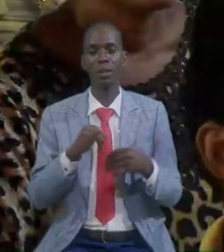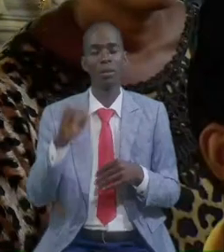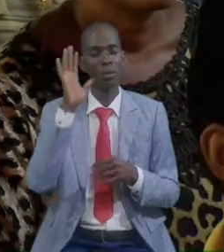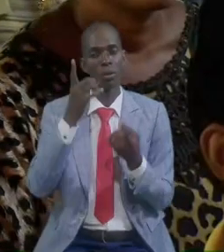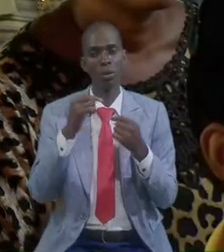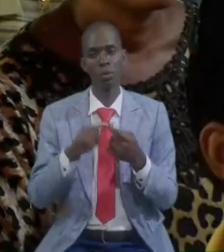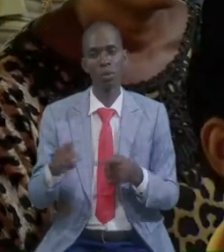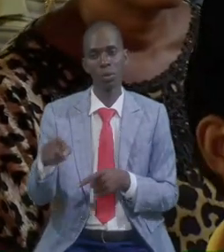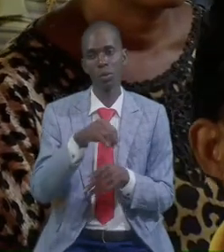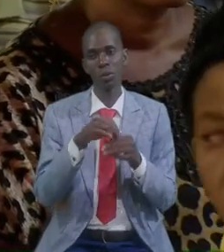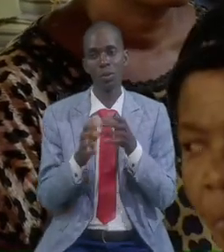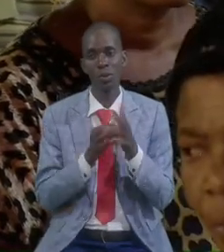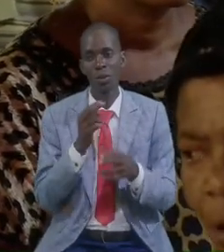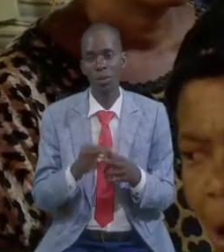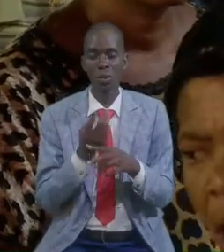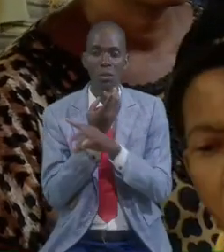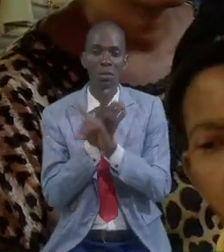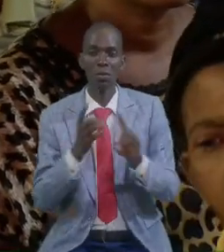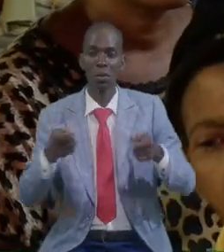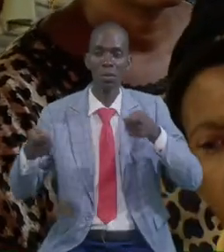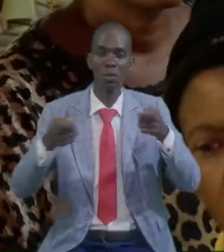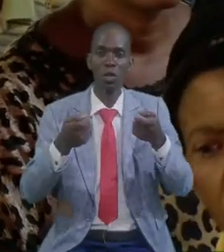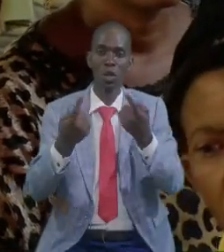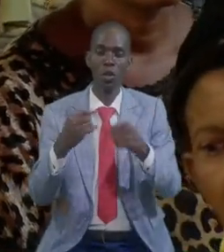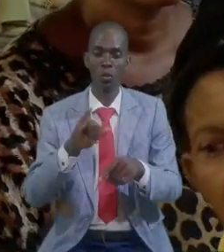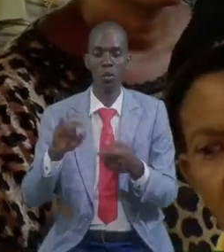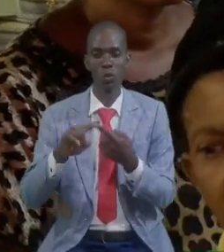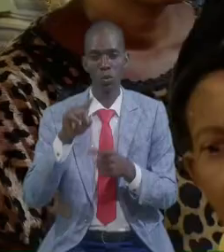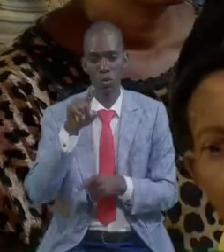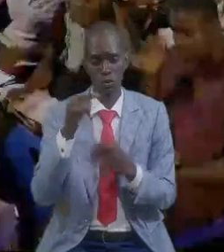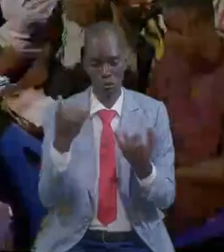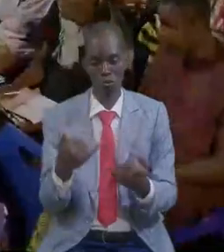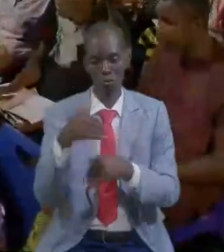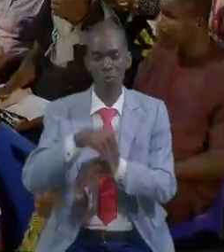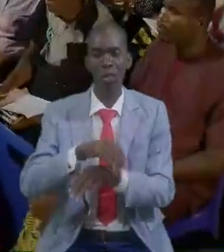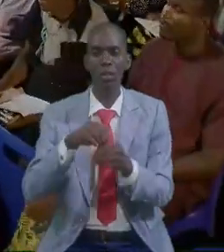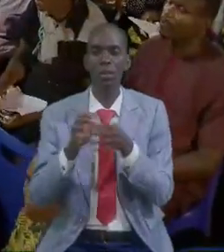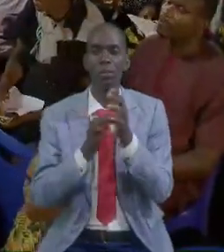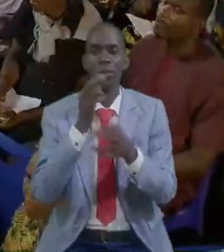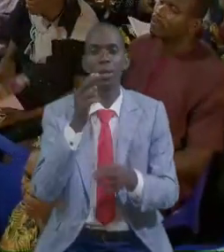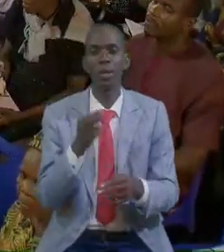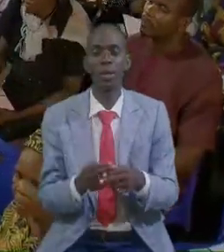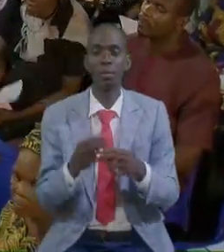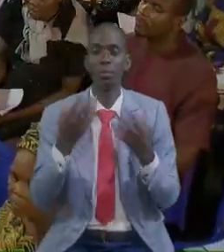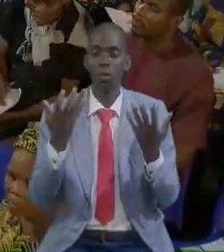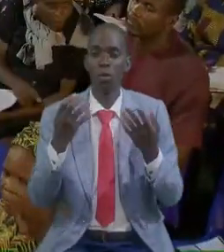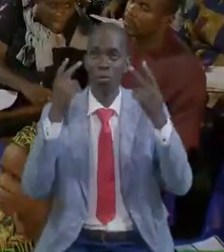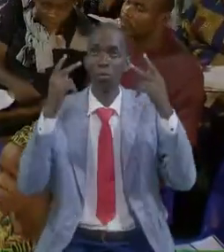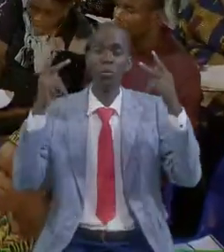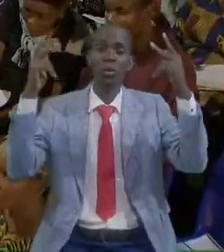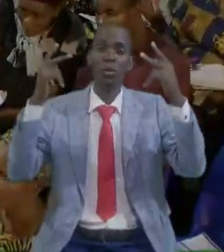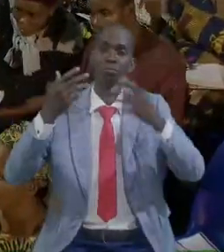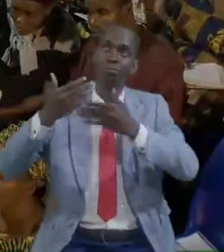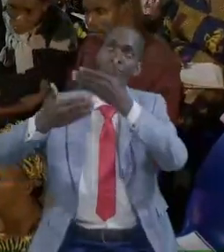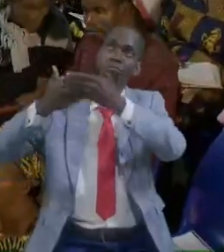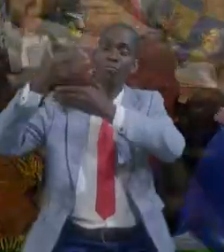you. Deliverance, dominion, coming to you tonight in Jesus' name. Prosperity, progress,